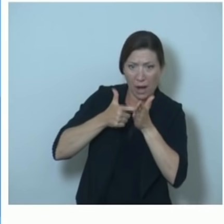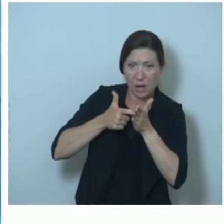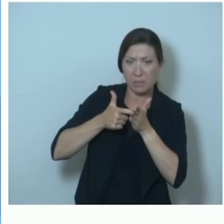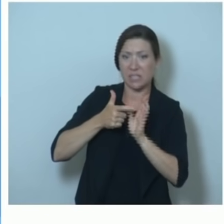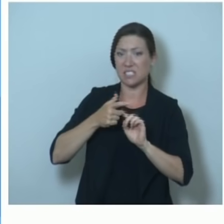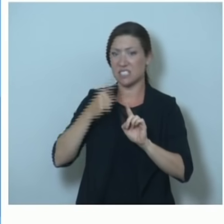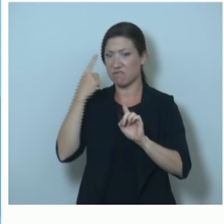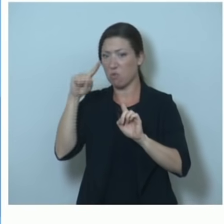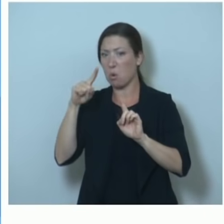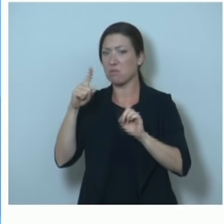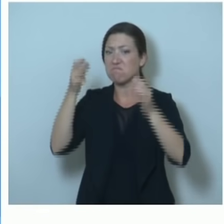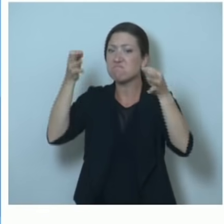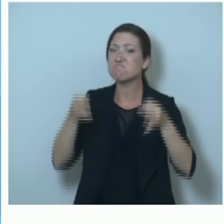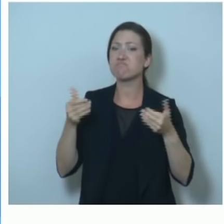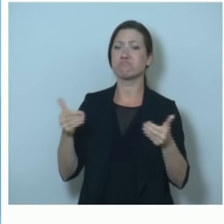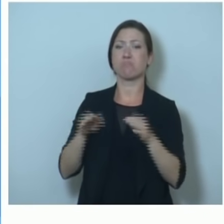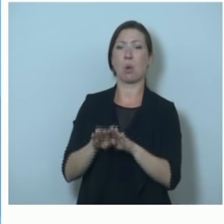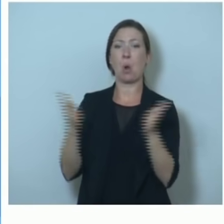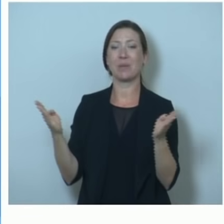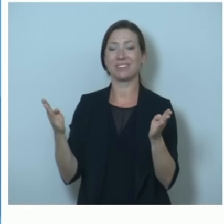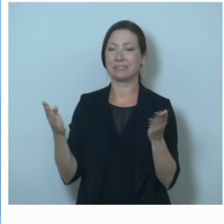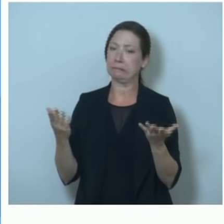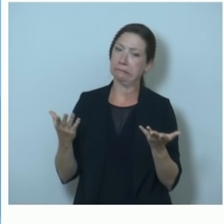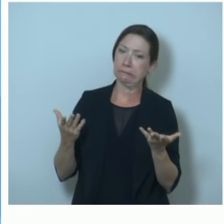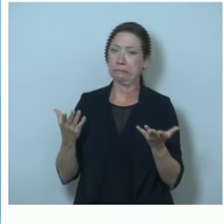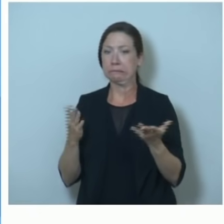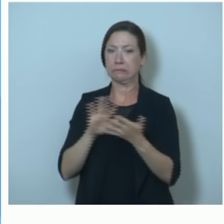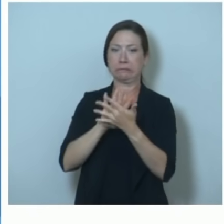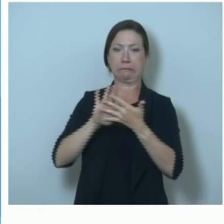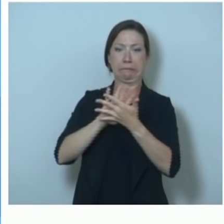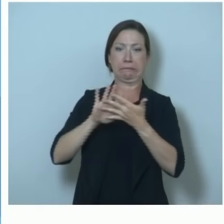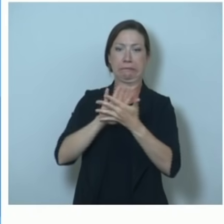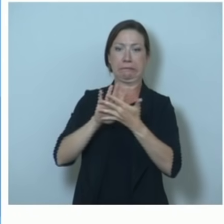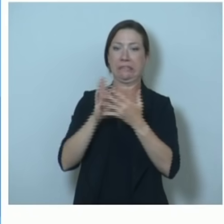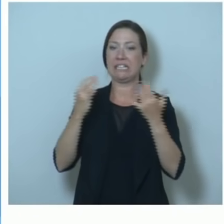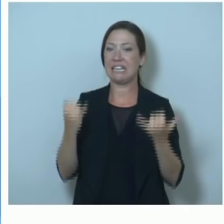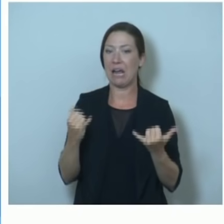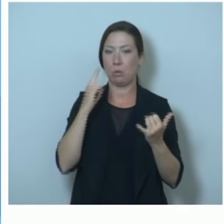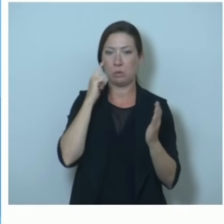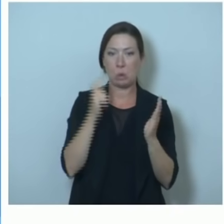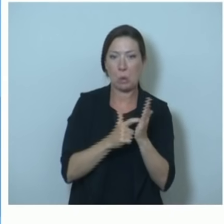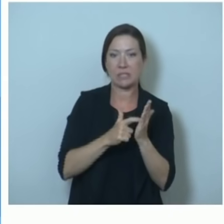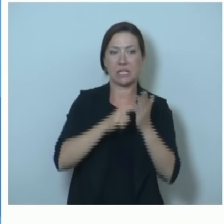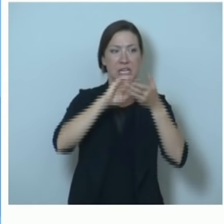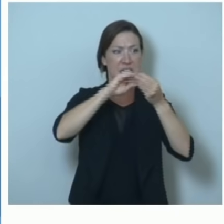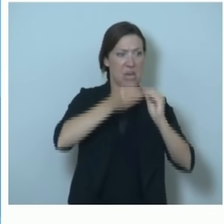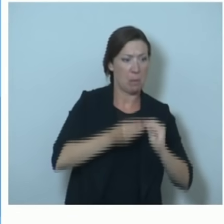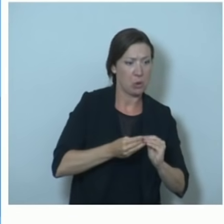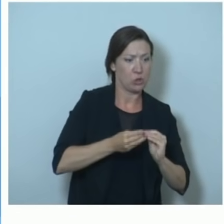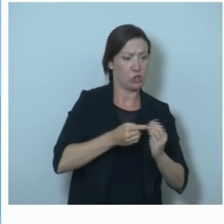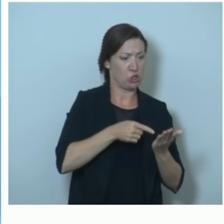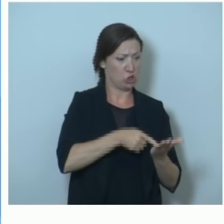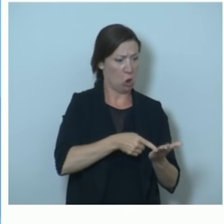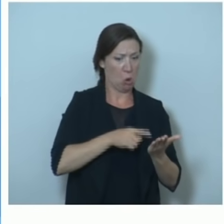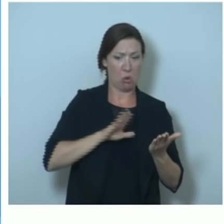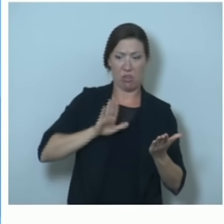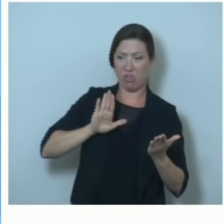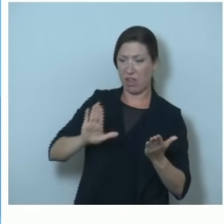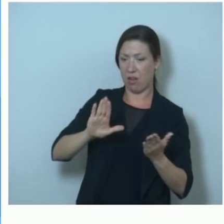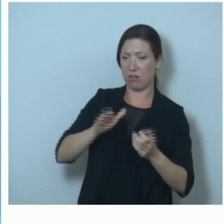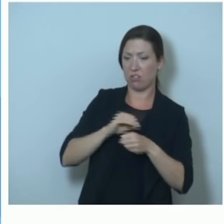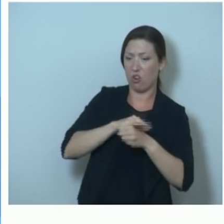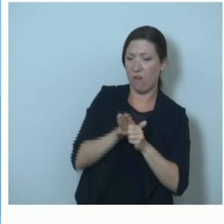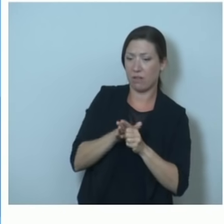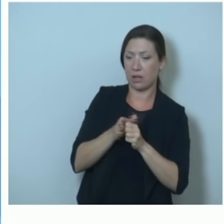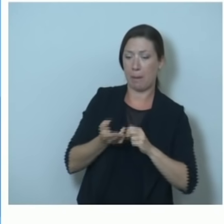those cases. And I think there's evidence now coming out from other countries and other states even that they're seeing an uptick in cases, perhaps from opening